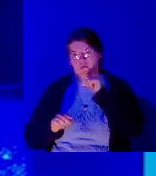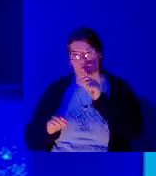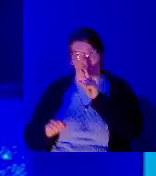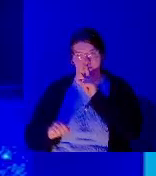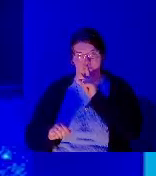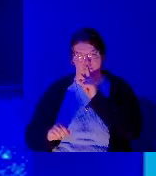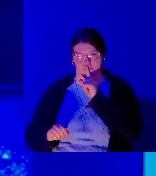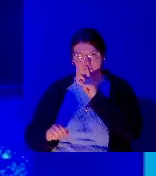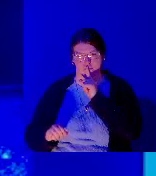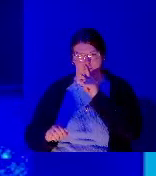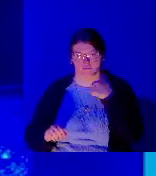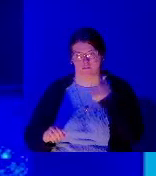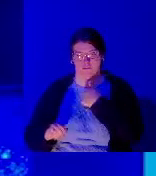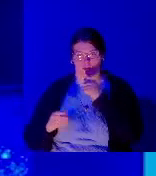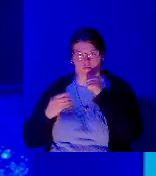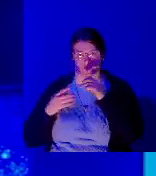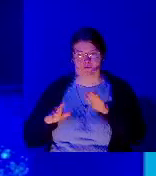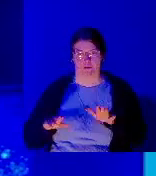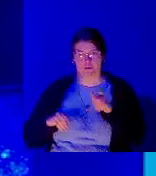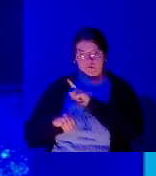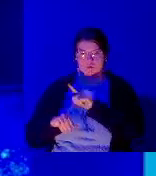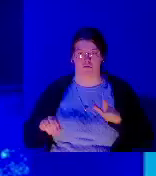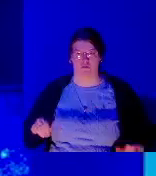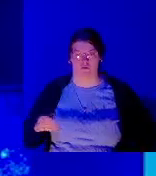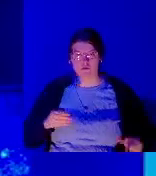and forevermore. Praise the Lord.